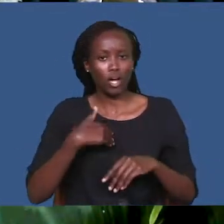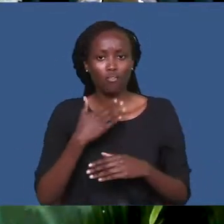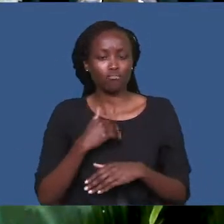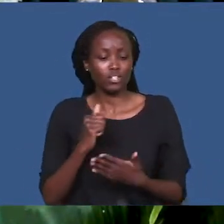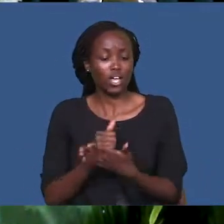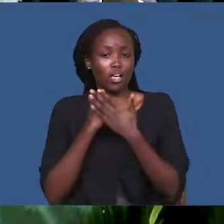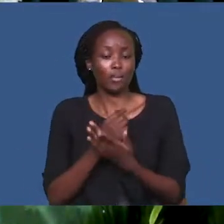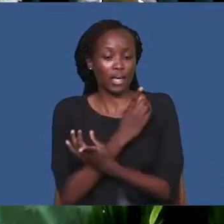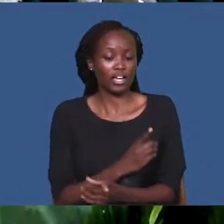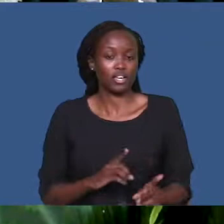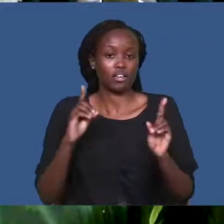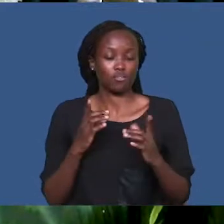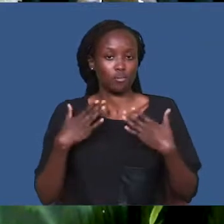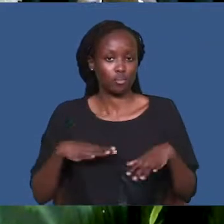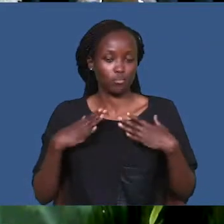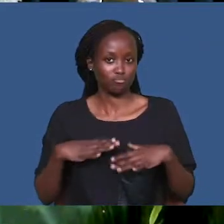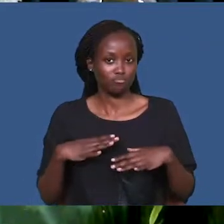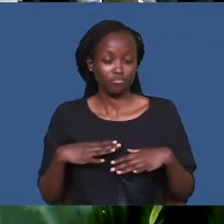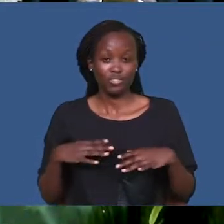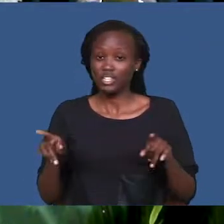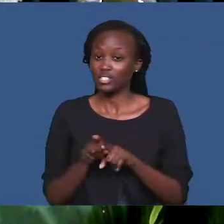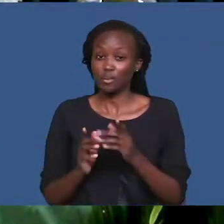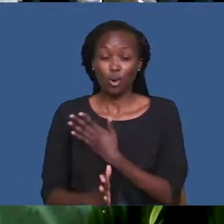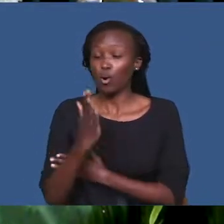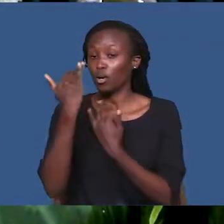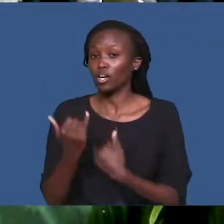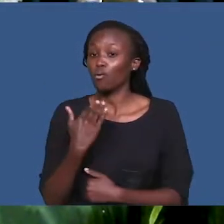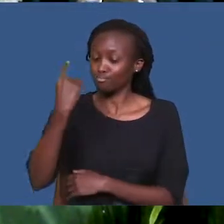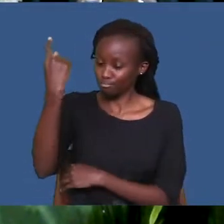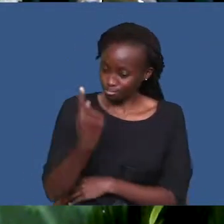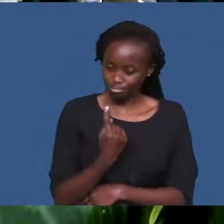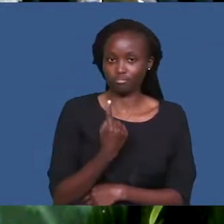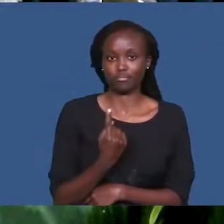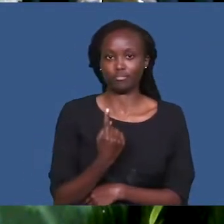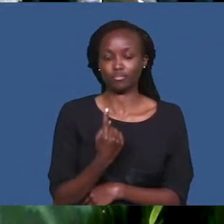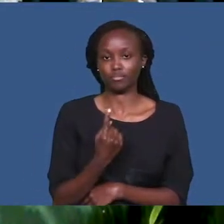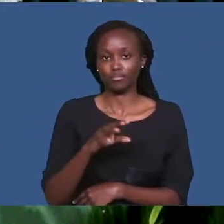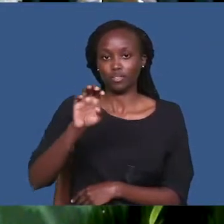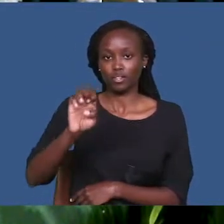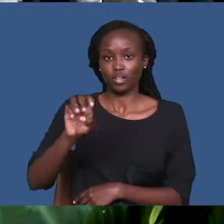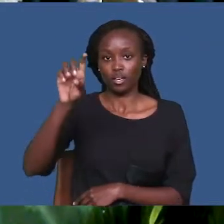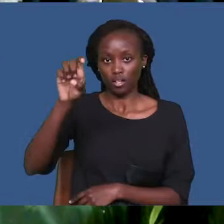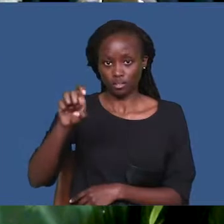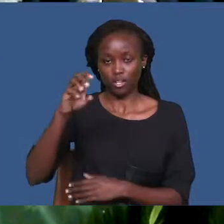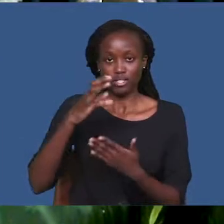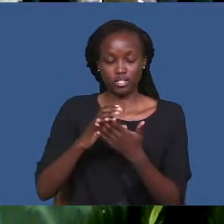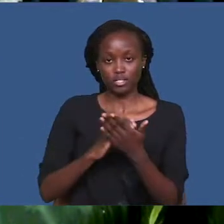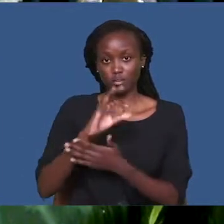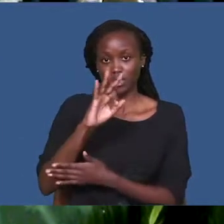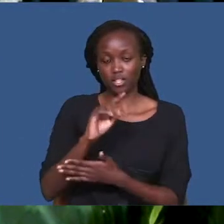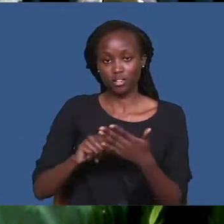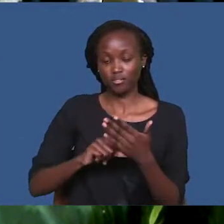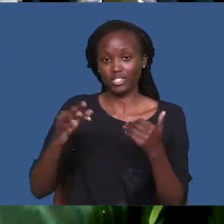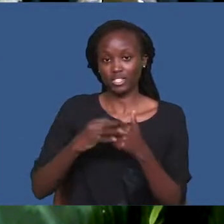people. He is moved to now come down personally. Exodus 3:8 reveals that the Lord moves